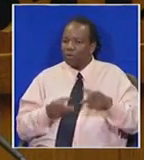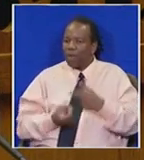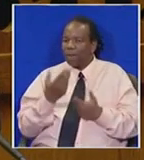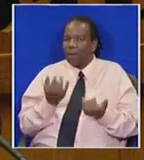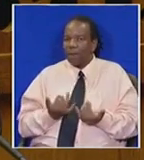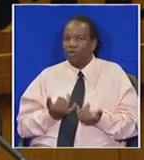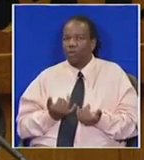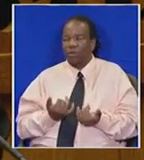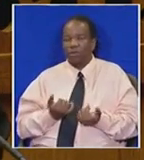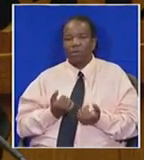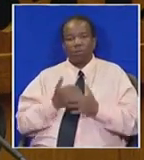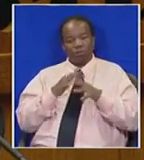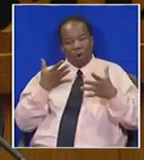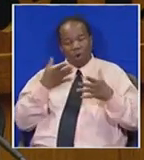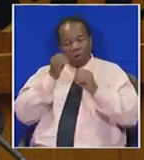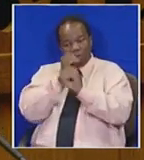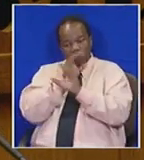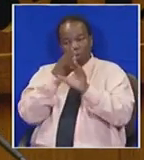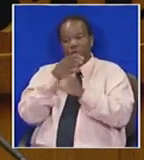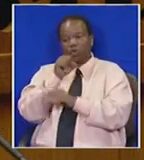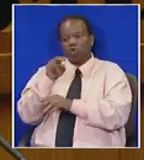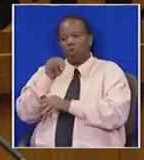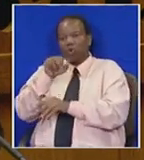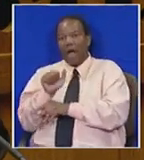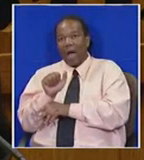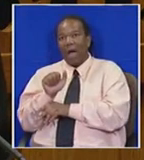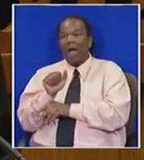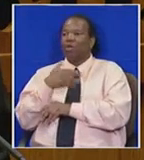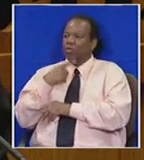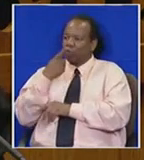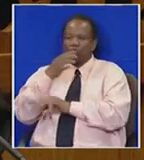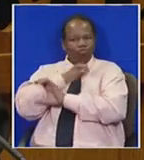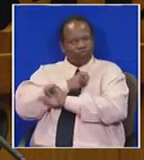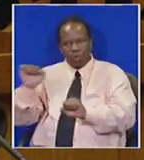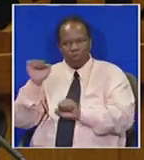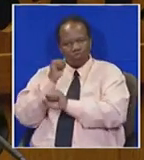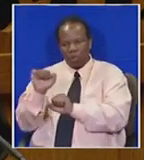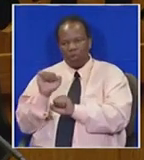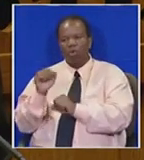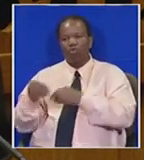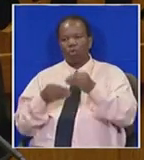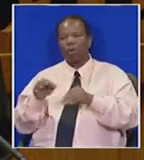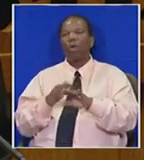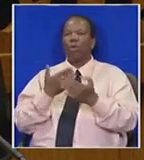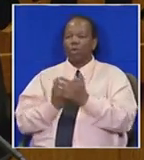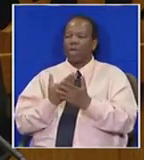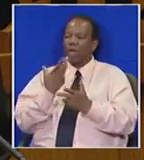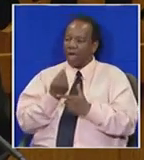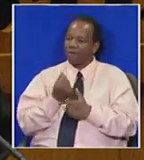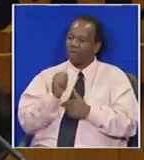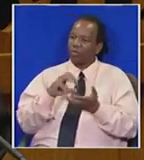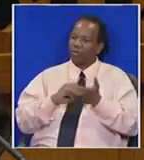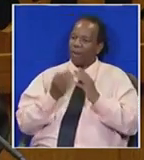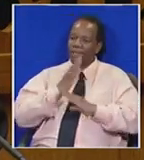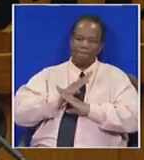a strong focus of SONA on stamping out corruption and state capture. We will do more to combat